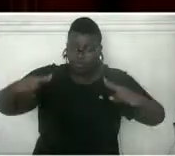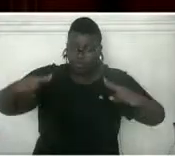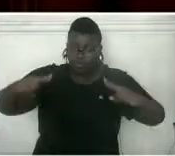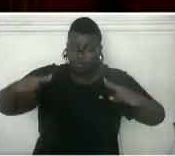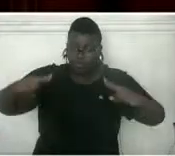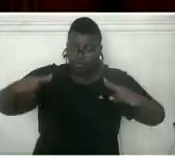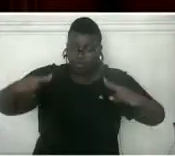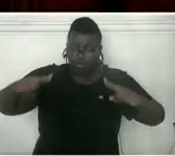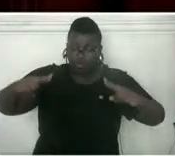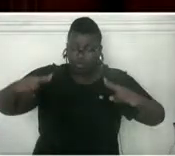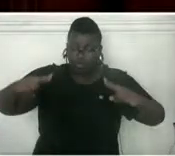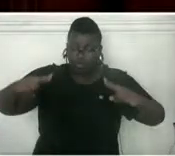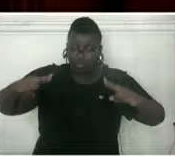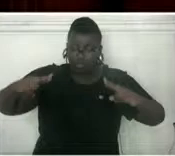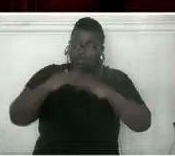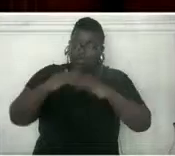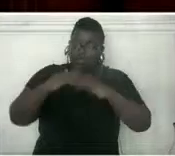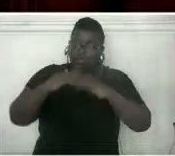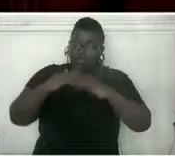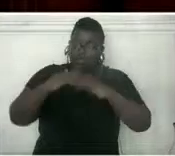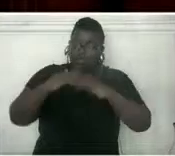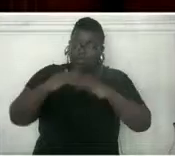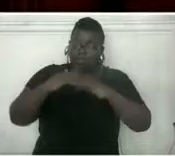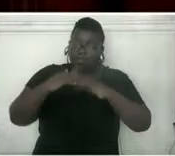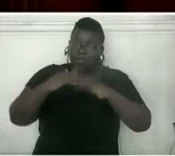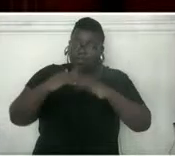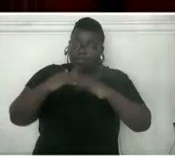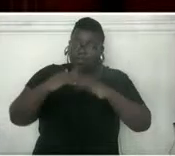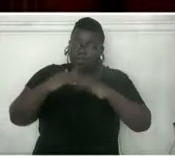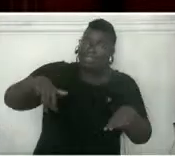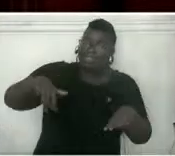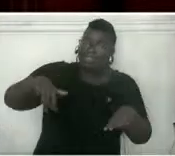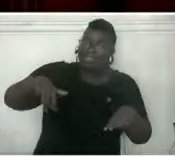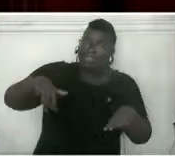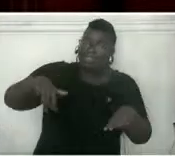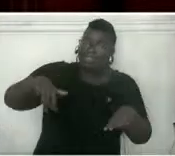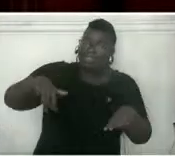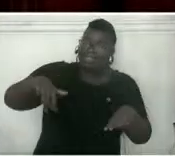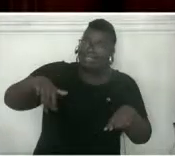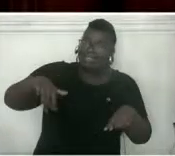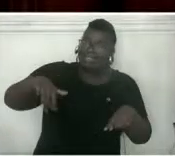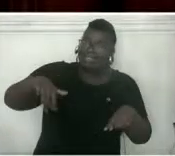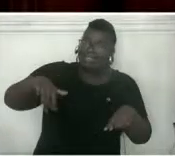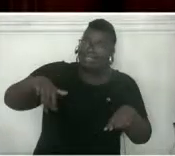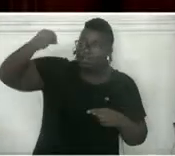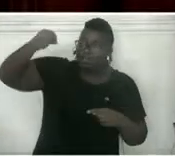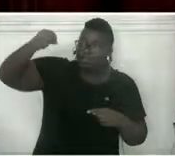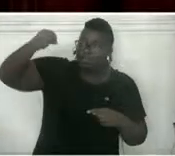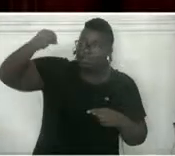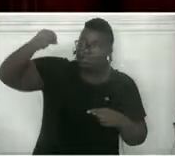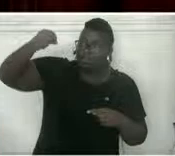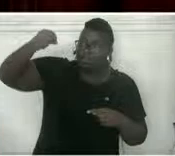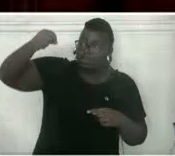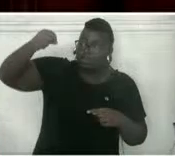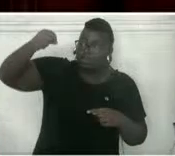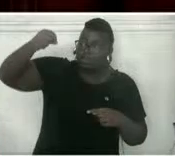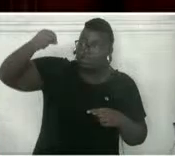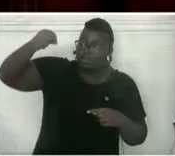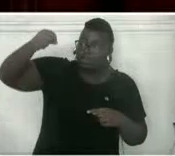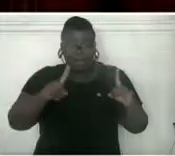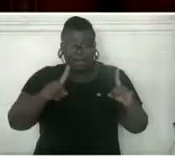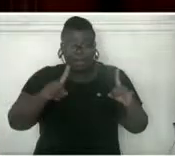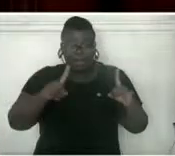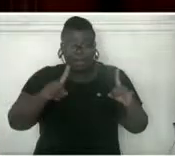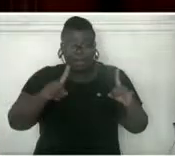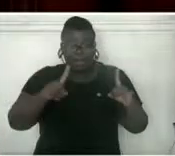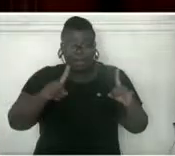were built in 1971 and were now leaking. The department further